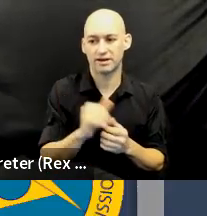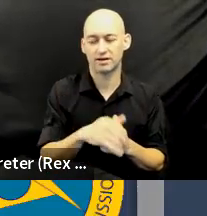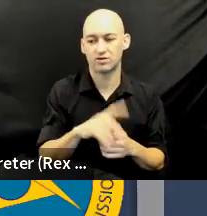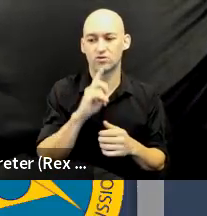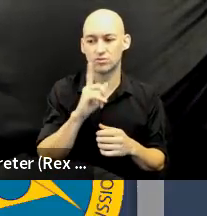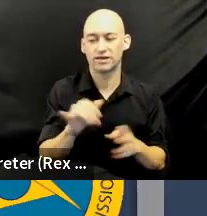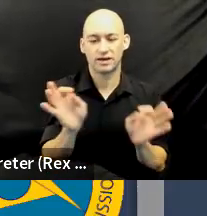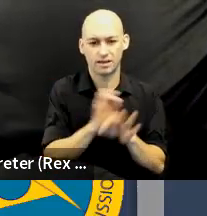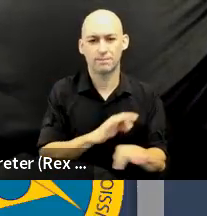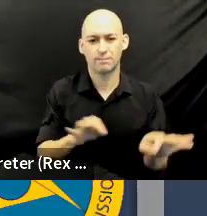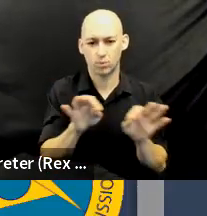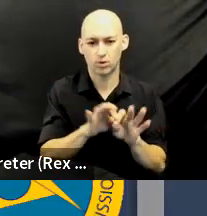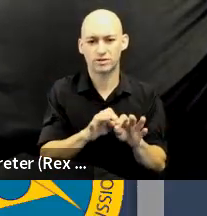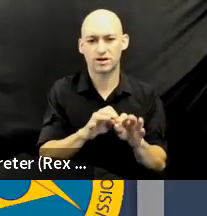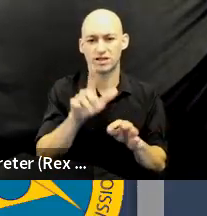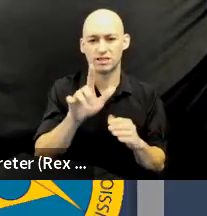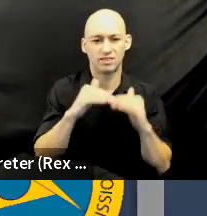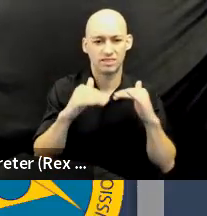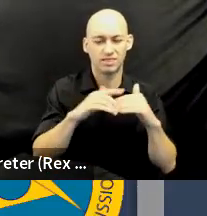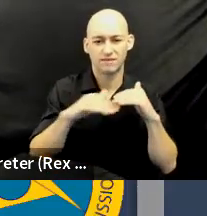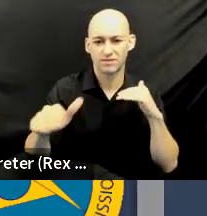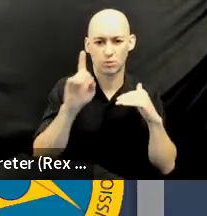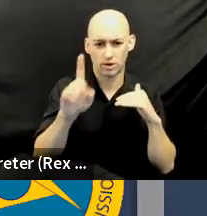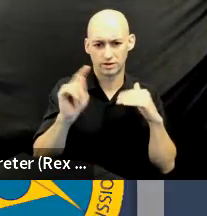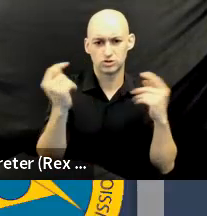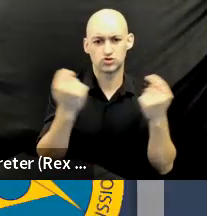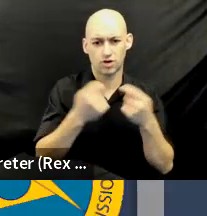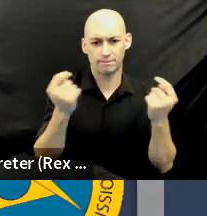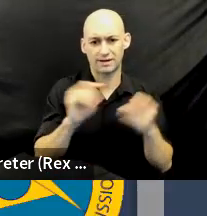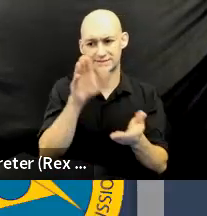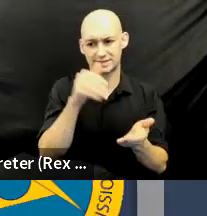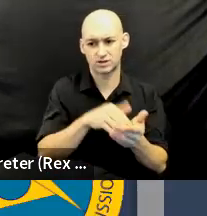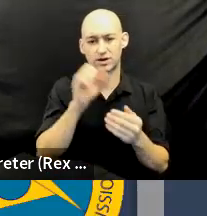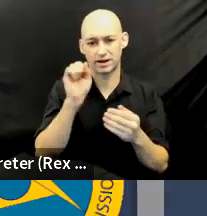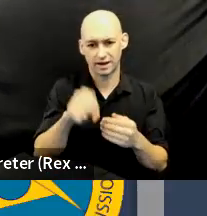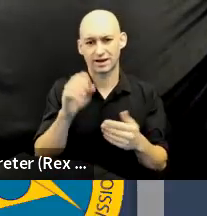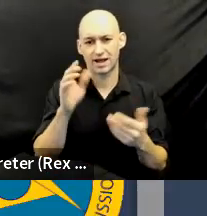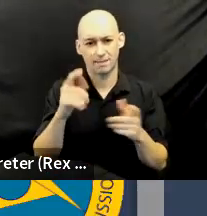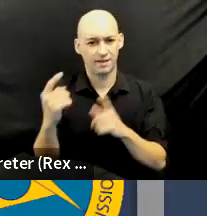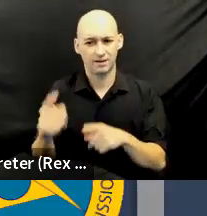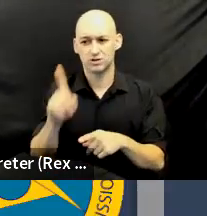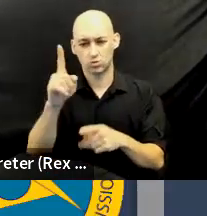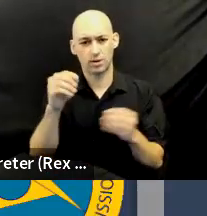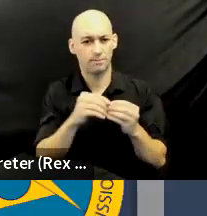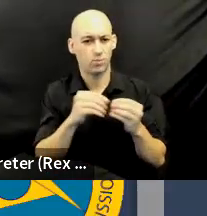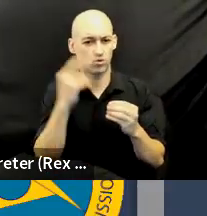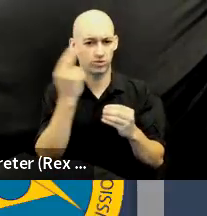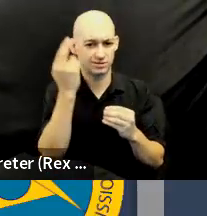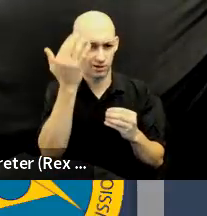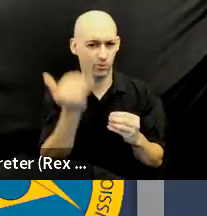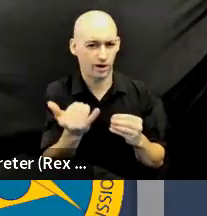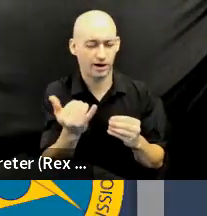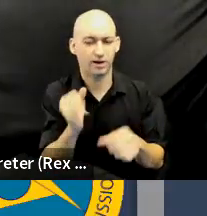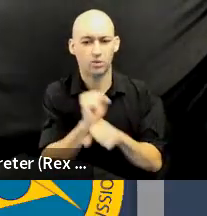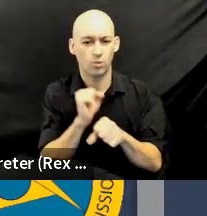incredibly important level 1 trauma center could be blocked is just one more reason why the